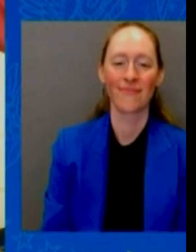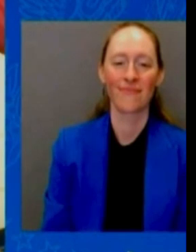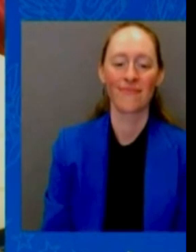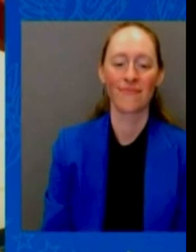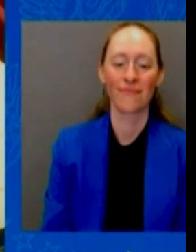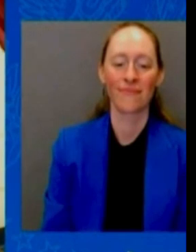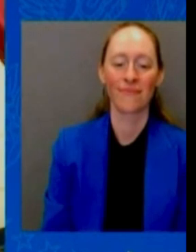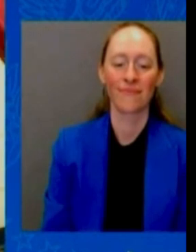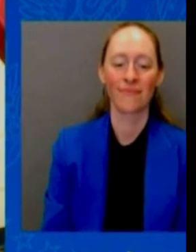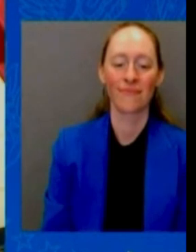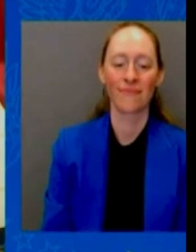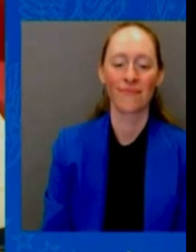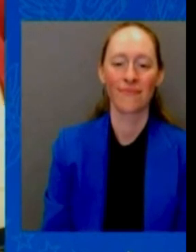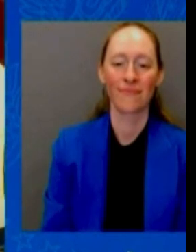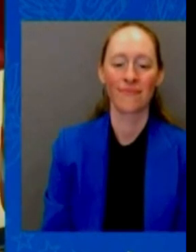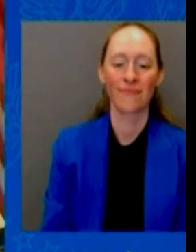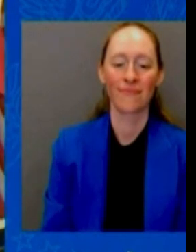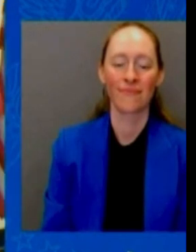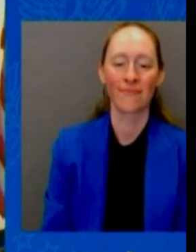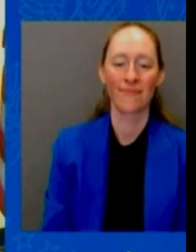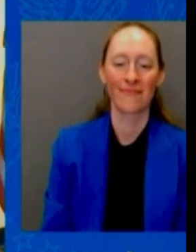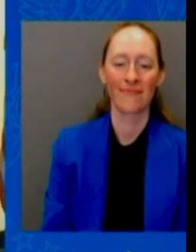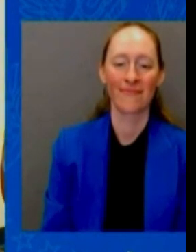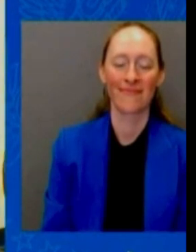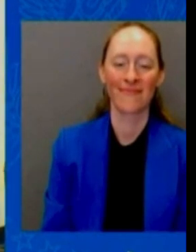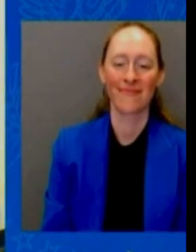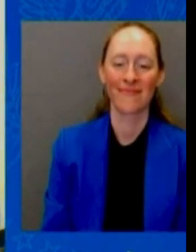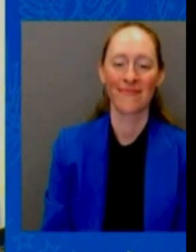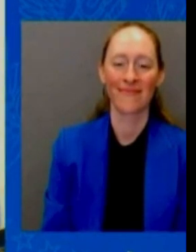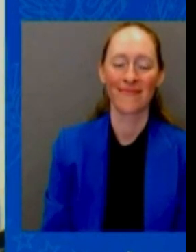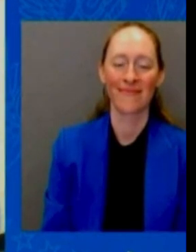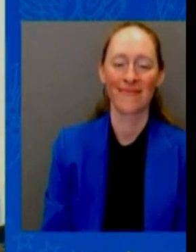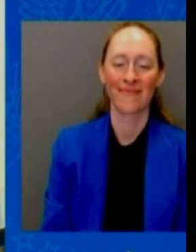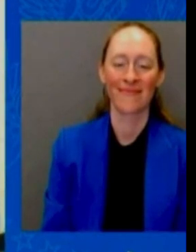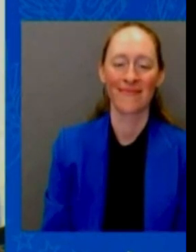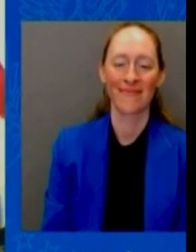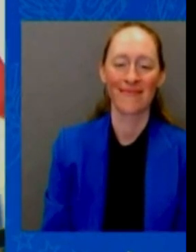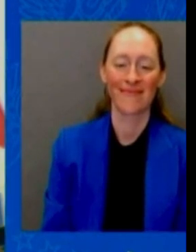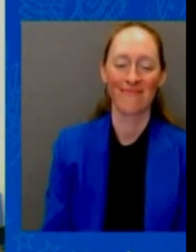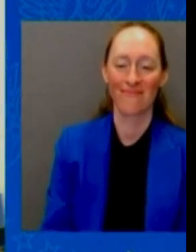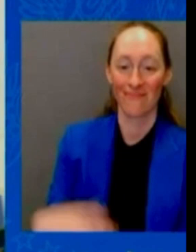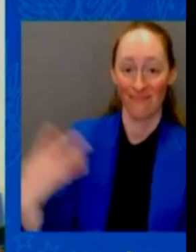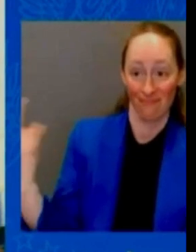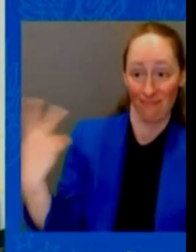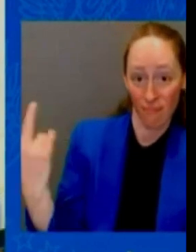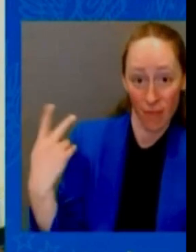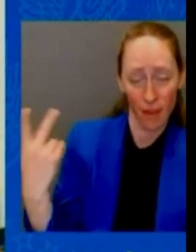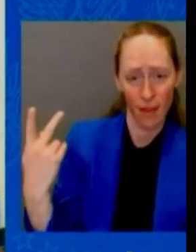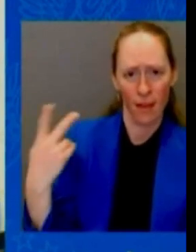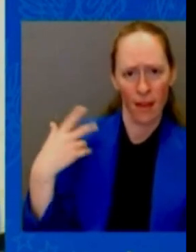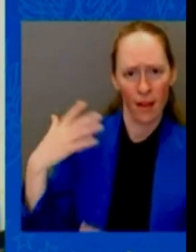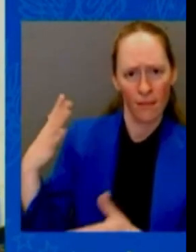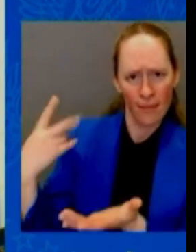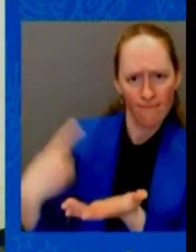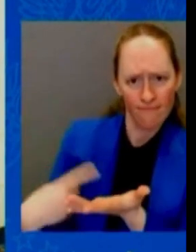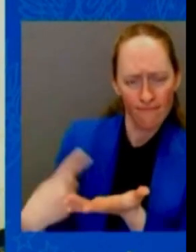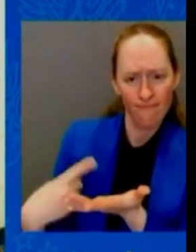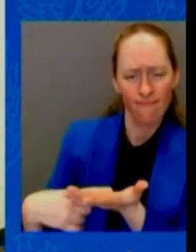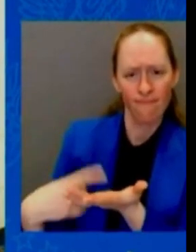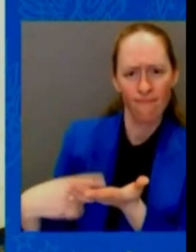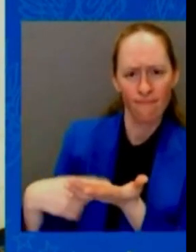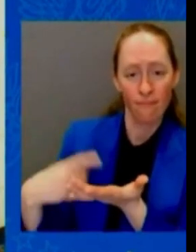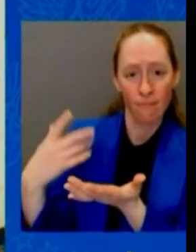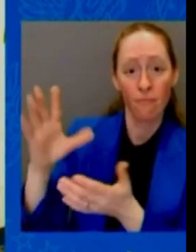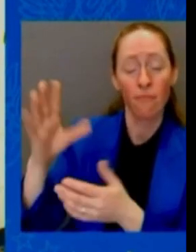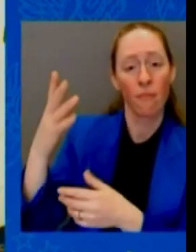talking, France is our oldest ally, our unwavering partner in freedom's